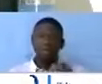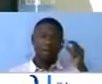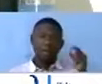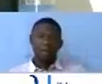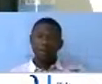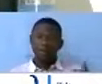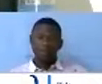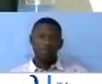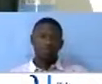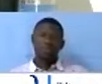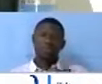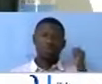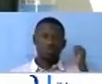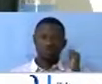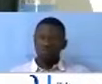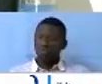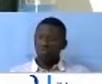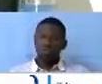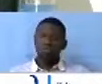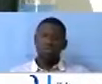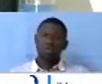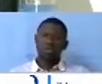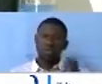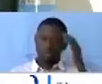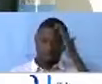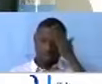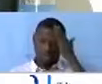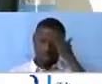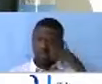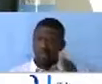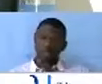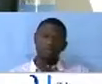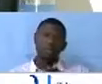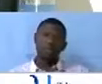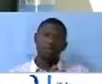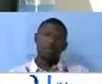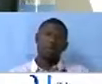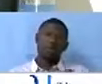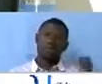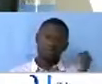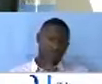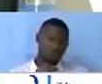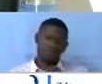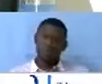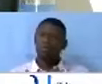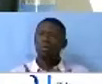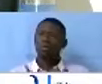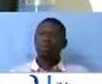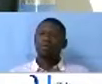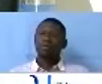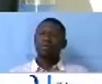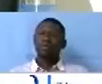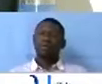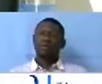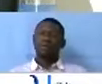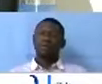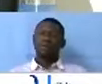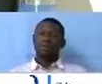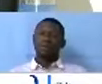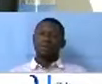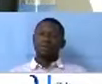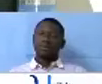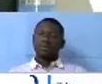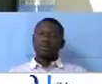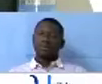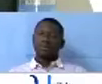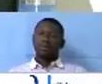criminal. Da fogul wona sax bon lolo indi jafé jafé bi fofu ci NIA ñu door nit ñi di leen bugal di leen toroxal té